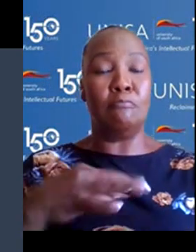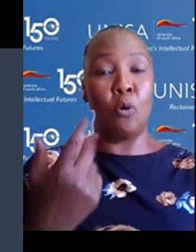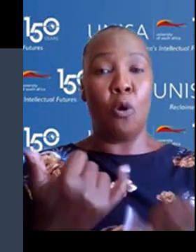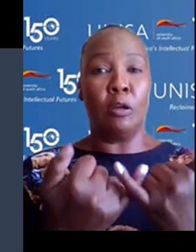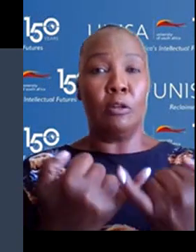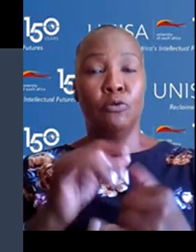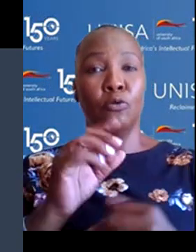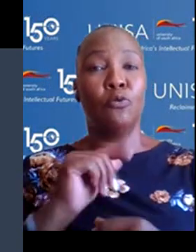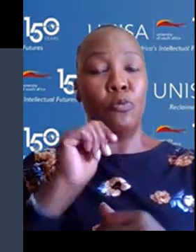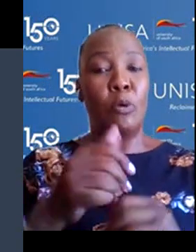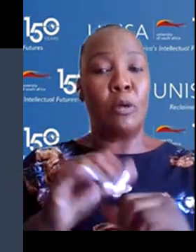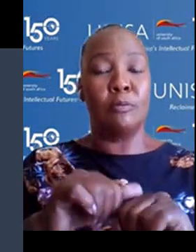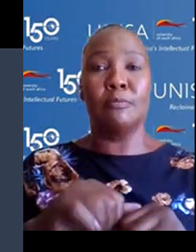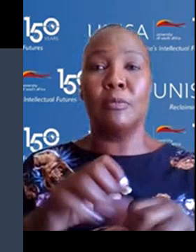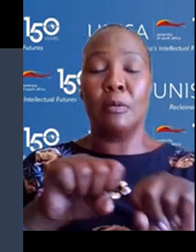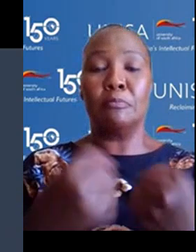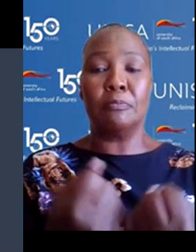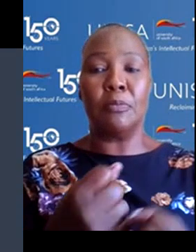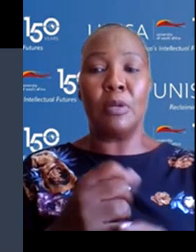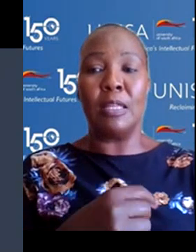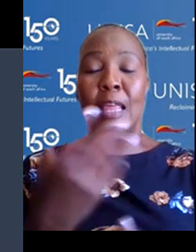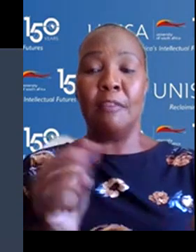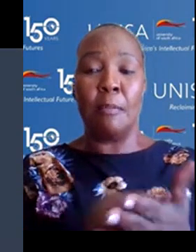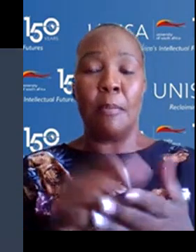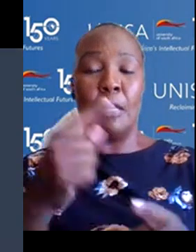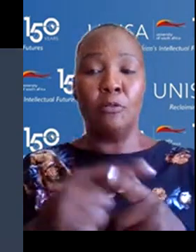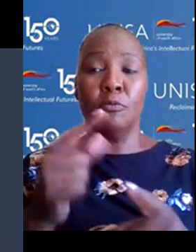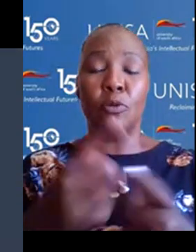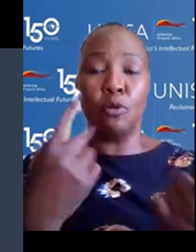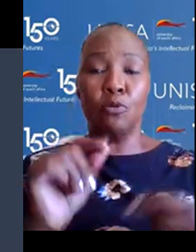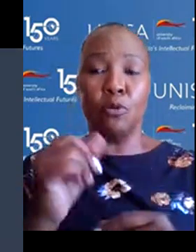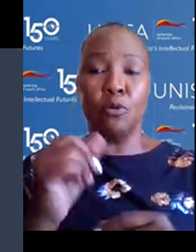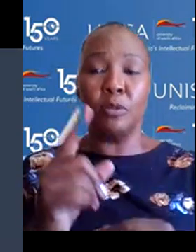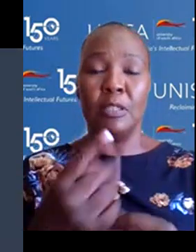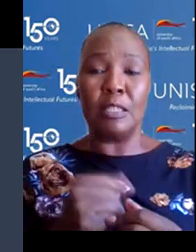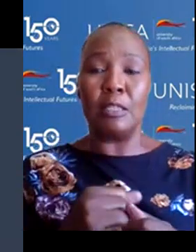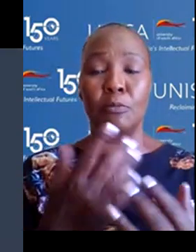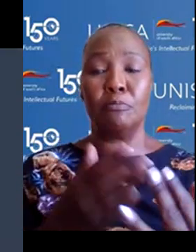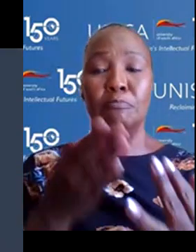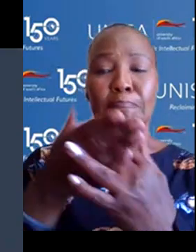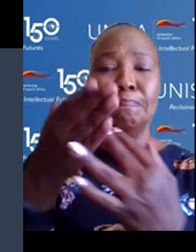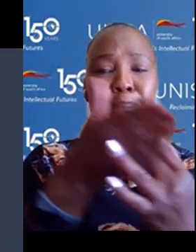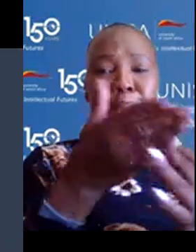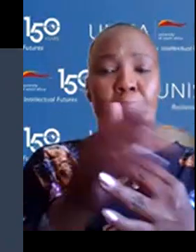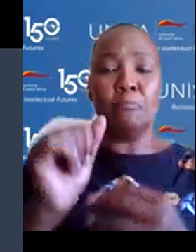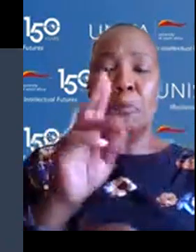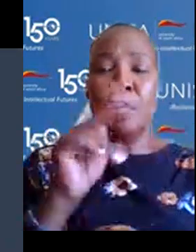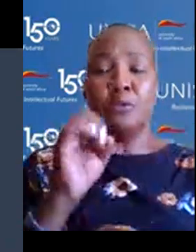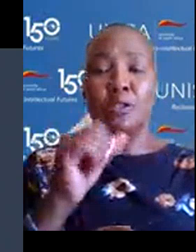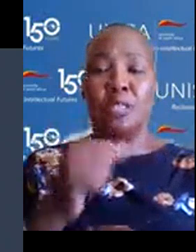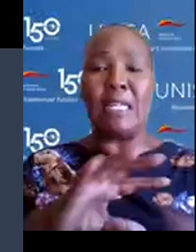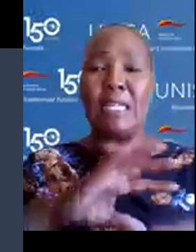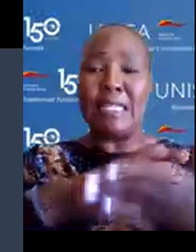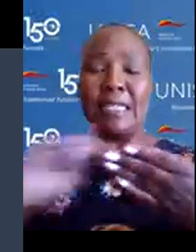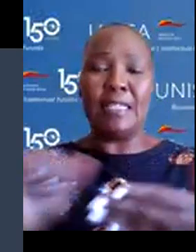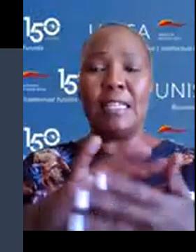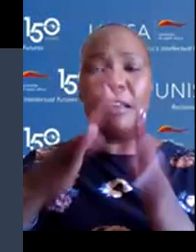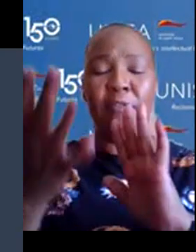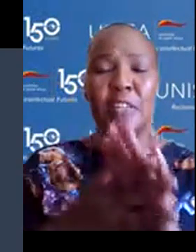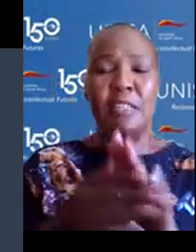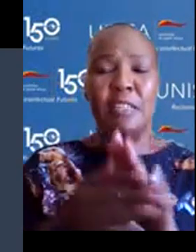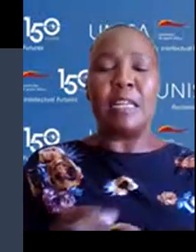person has your password. What are they going to do? They might go and delete your things. They might go into my unisa and delete your modules and submit nonsense and all